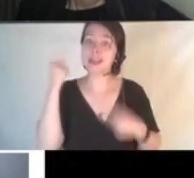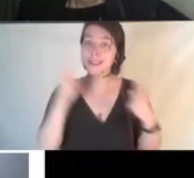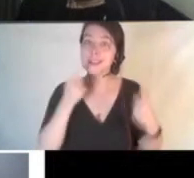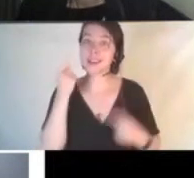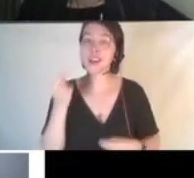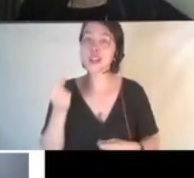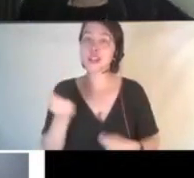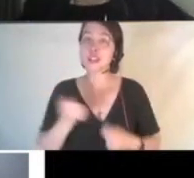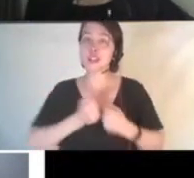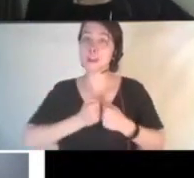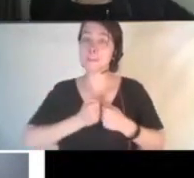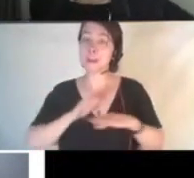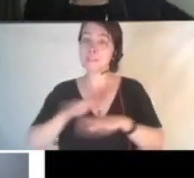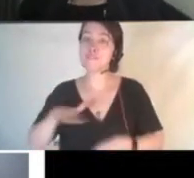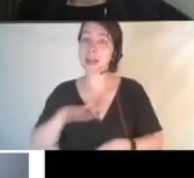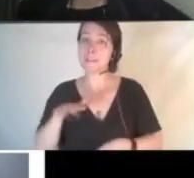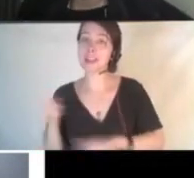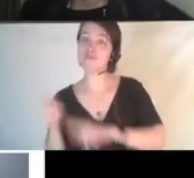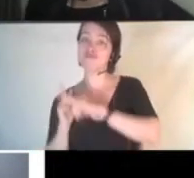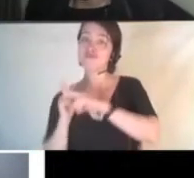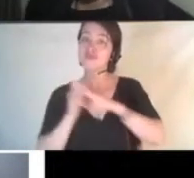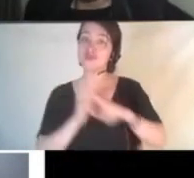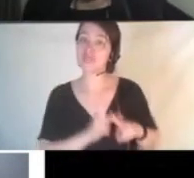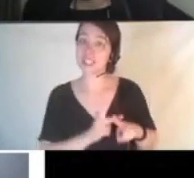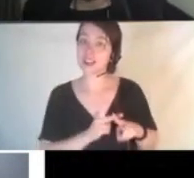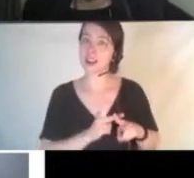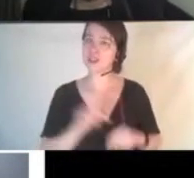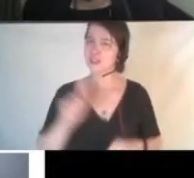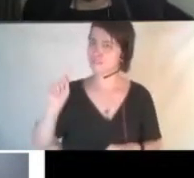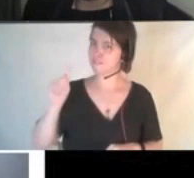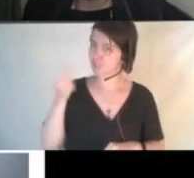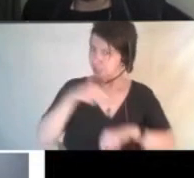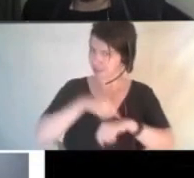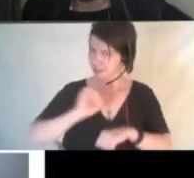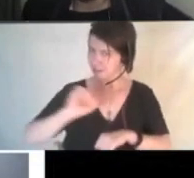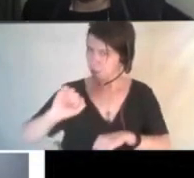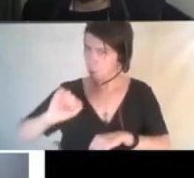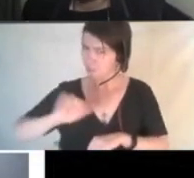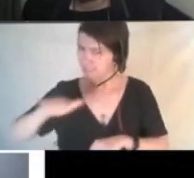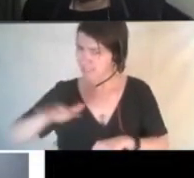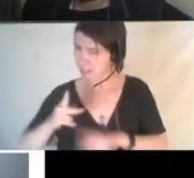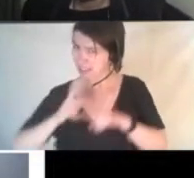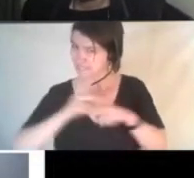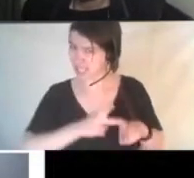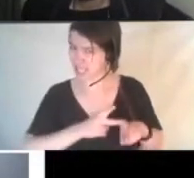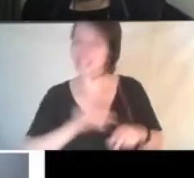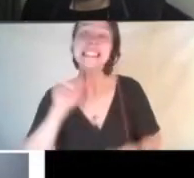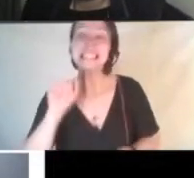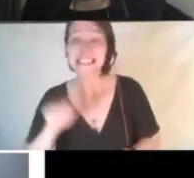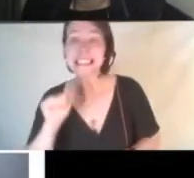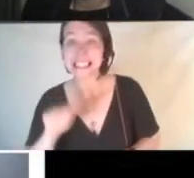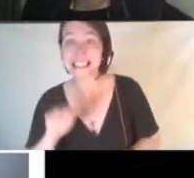see. I was going to ask you about that, because that was the first time your family came to one of your exhibitions, wasn't it? Yeah, it was, yeah. And